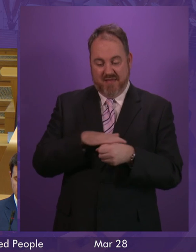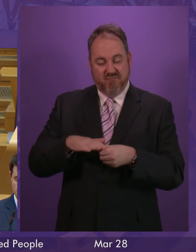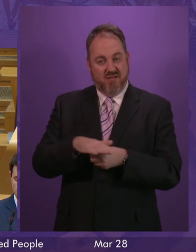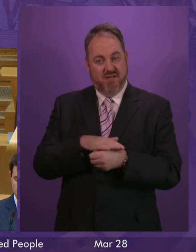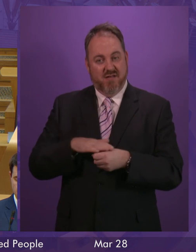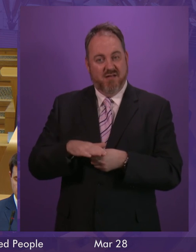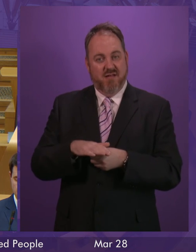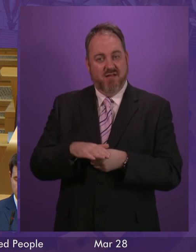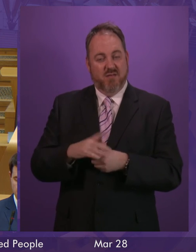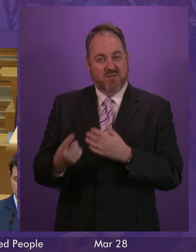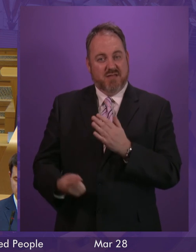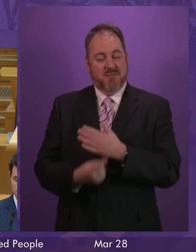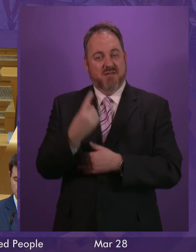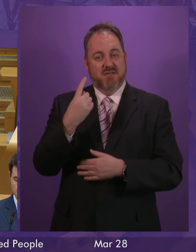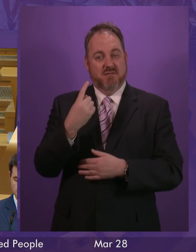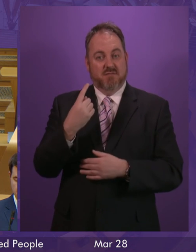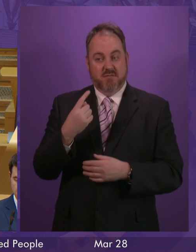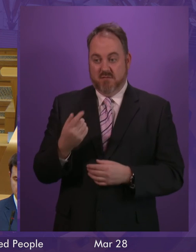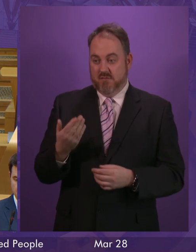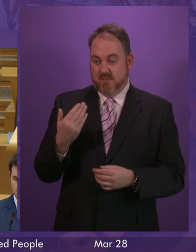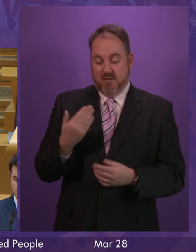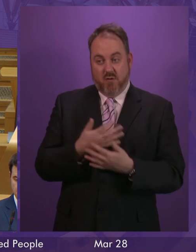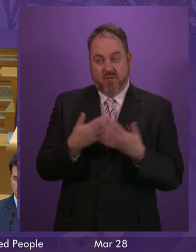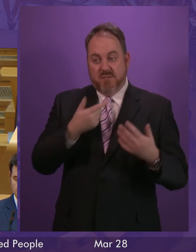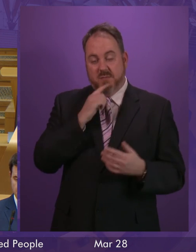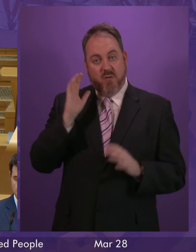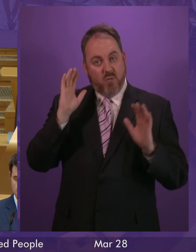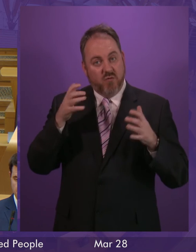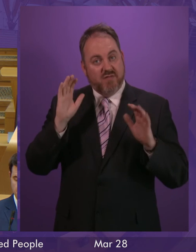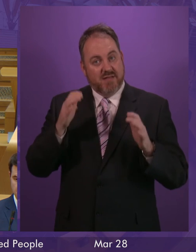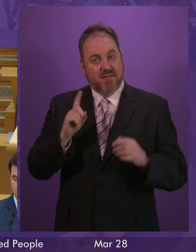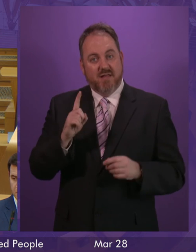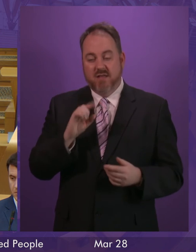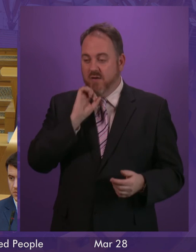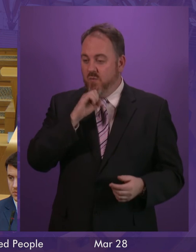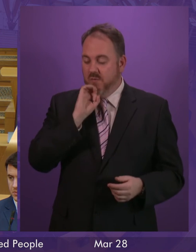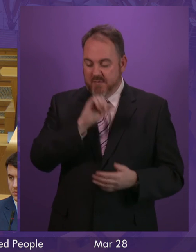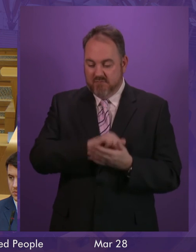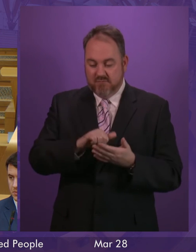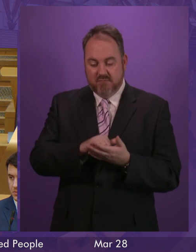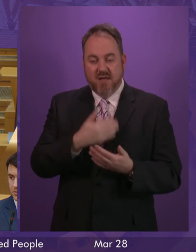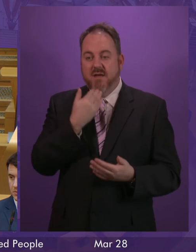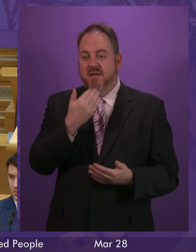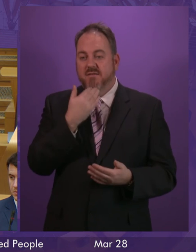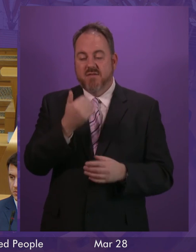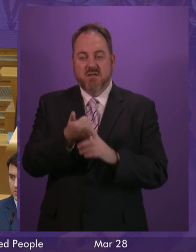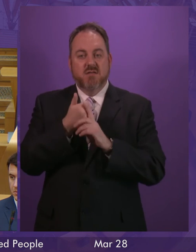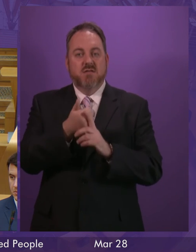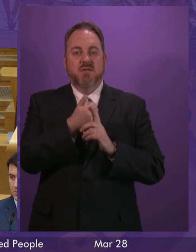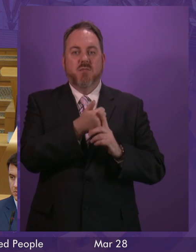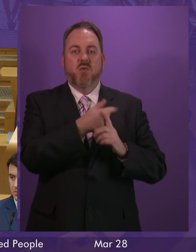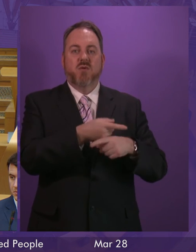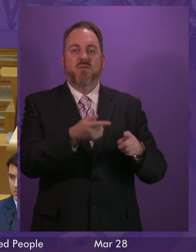one of my special schools, they were describing to me a very real anxiety that there is simply not going to be the support places available to the school